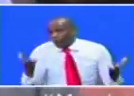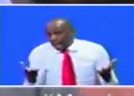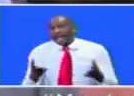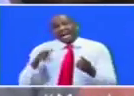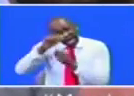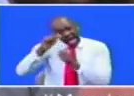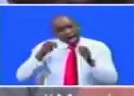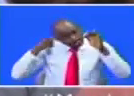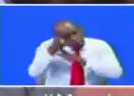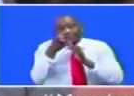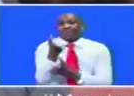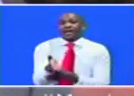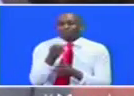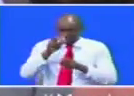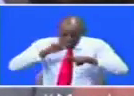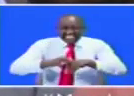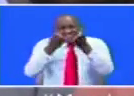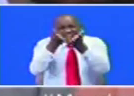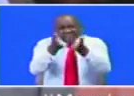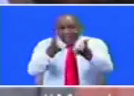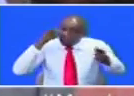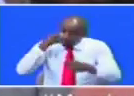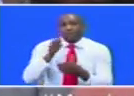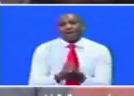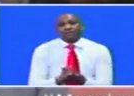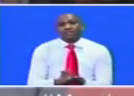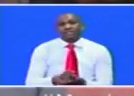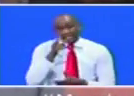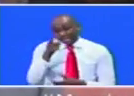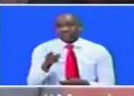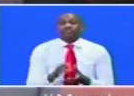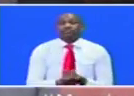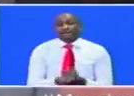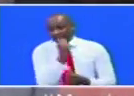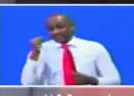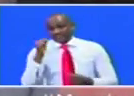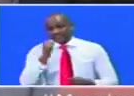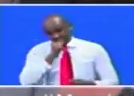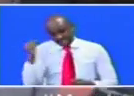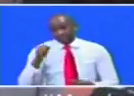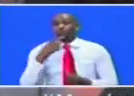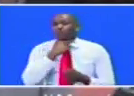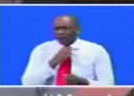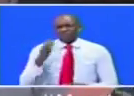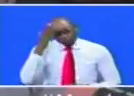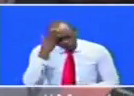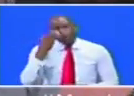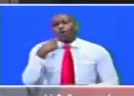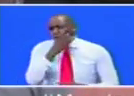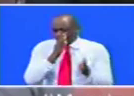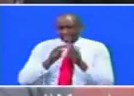car. That is exactly where he was seated. And I was sitting on the other side of the car. So we want to know who planned